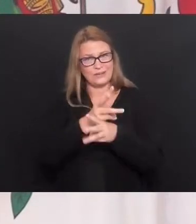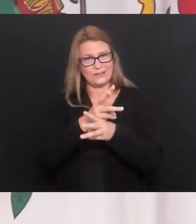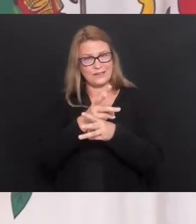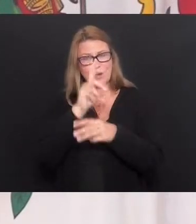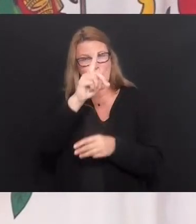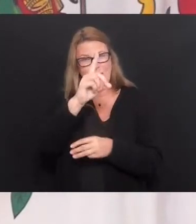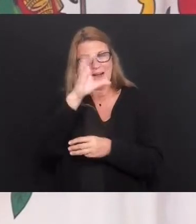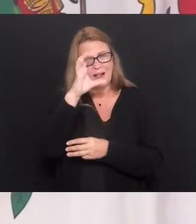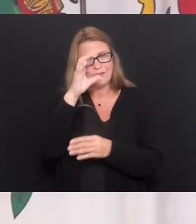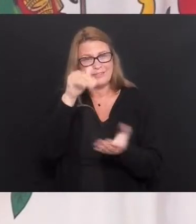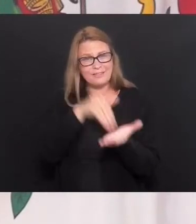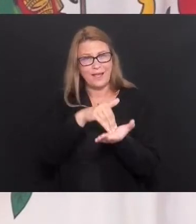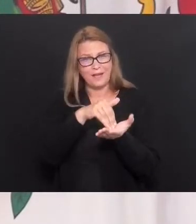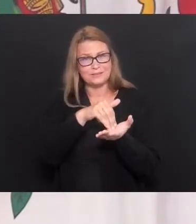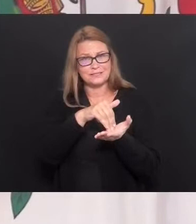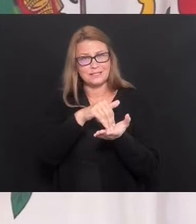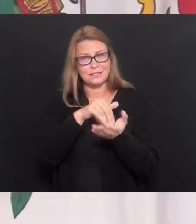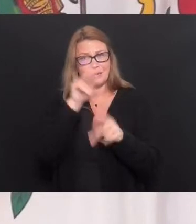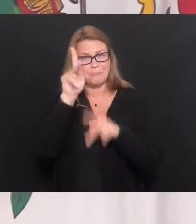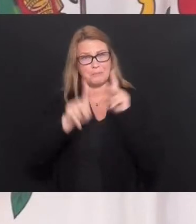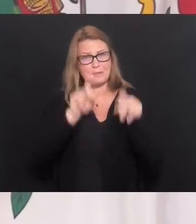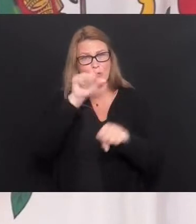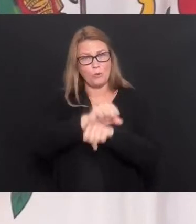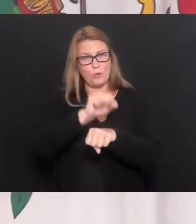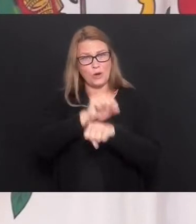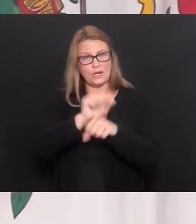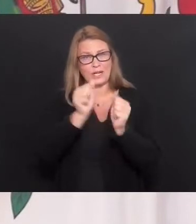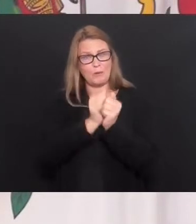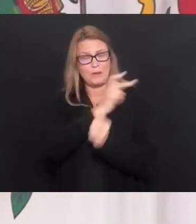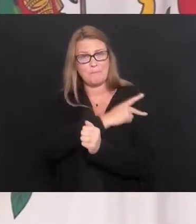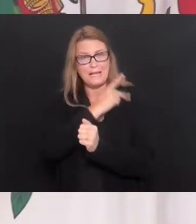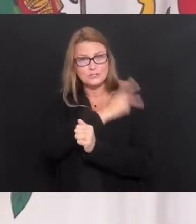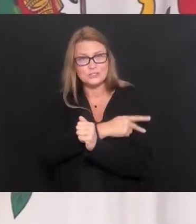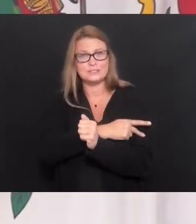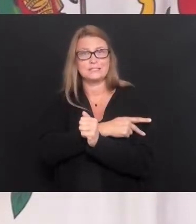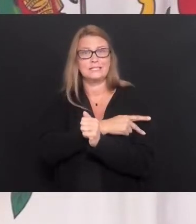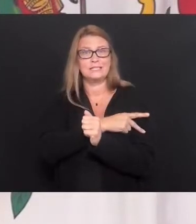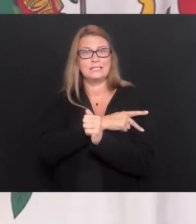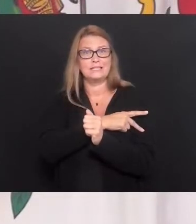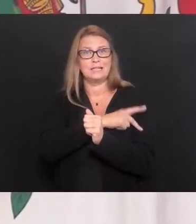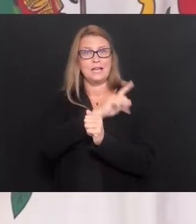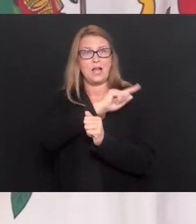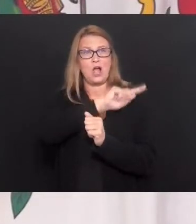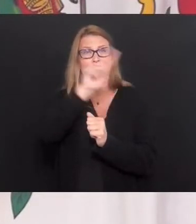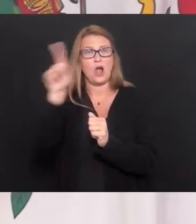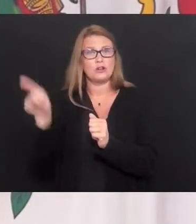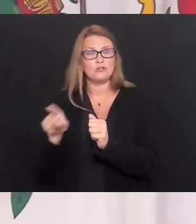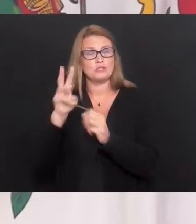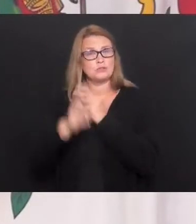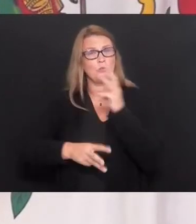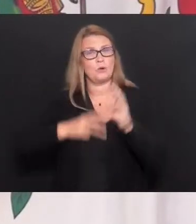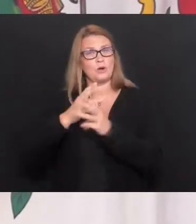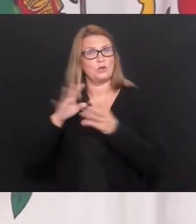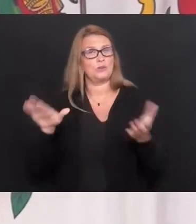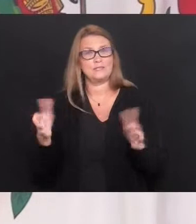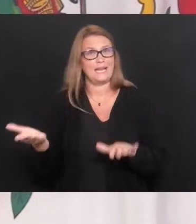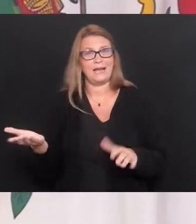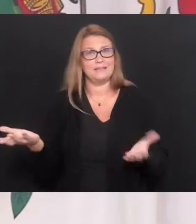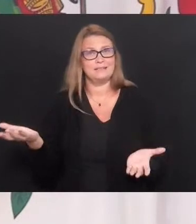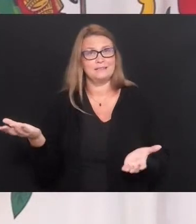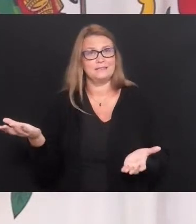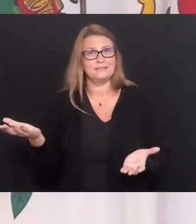100,000 people that were working with our patients or with their patients all across the world are dead. They're